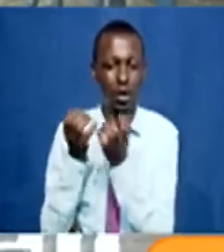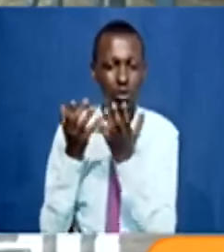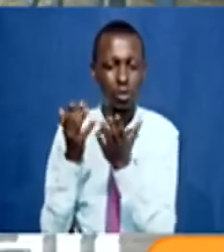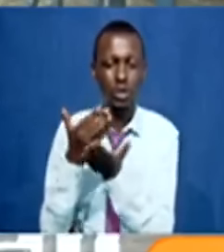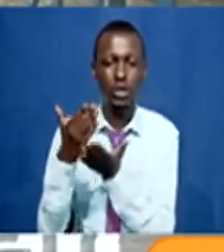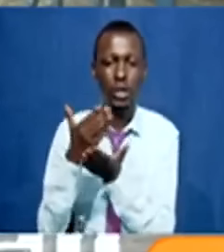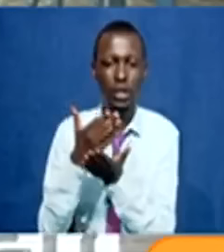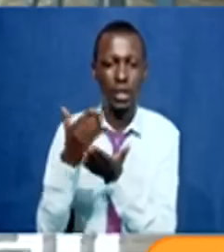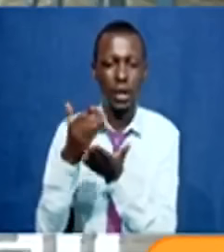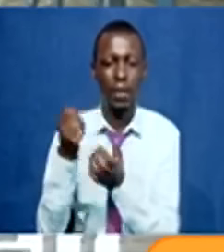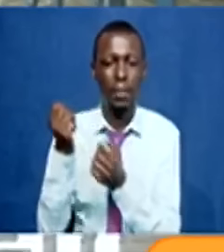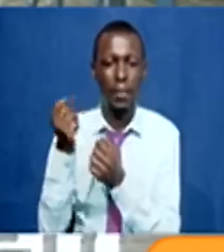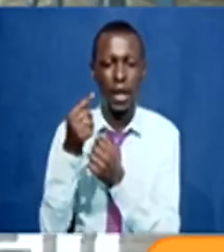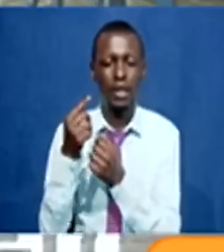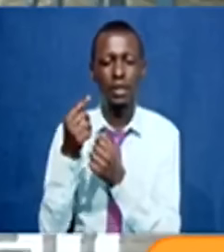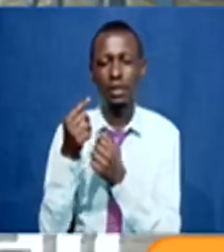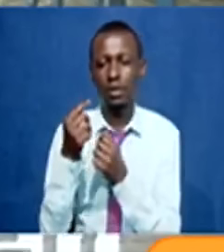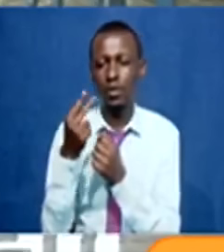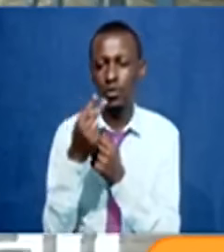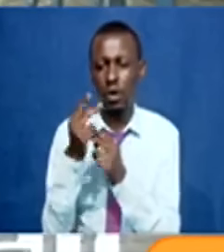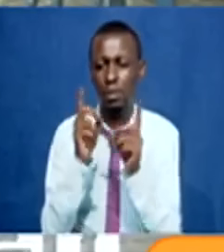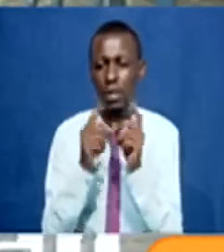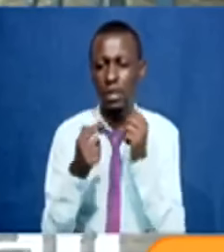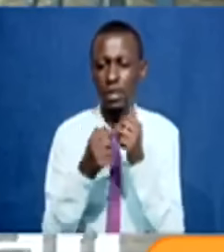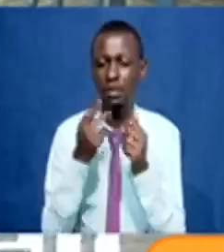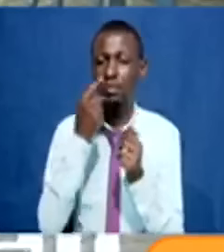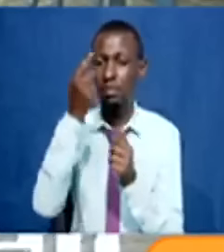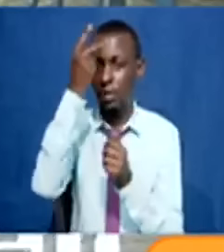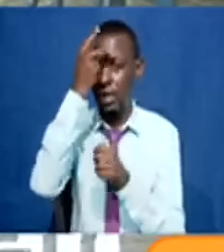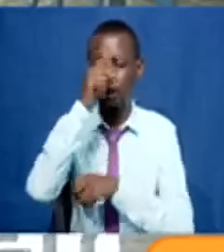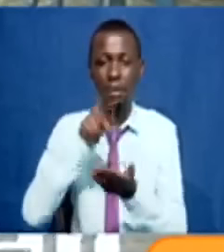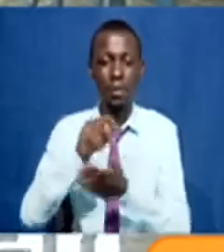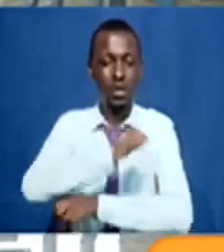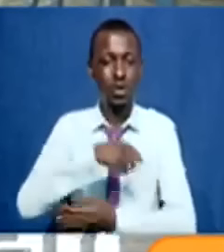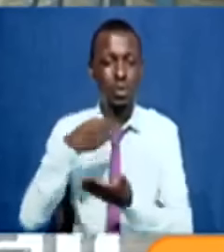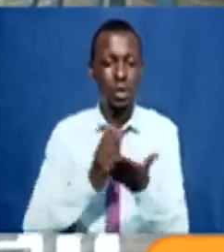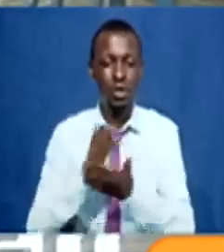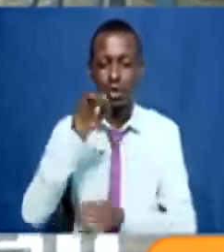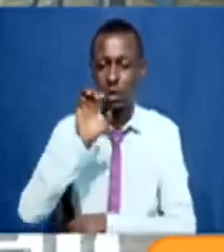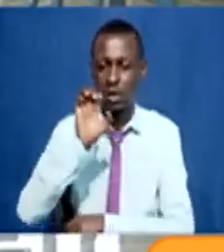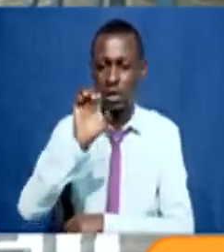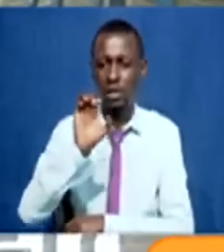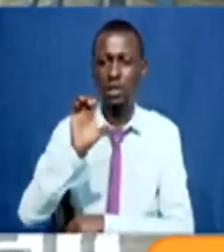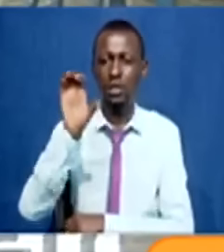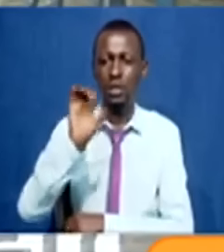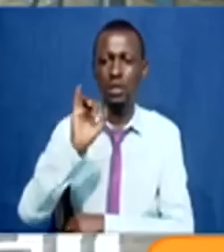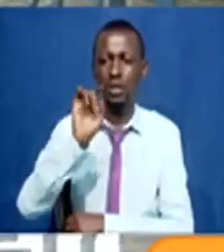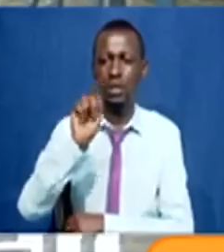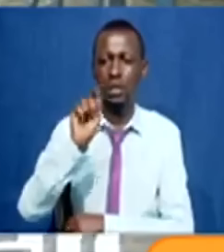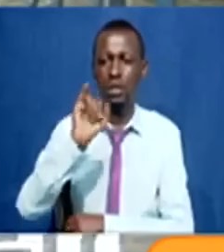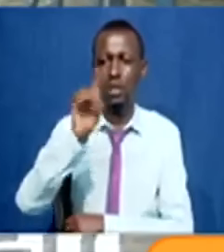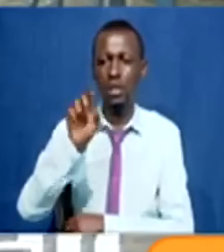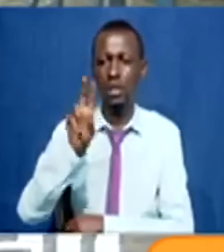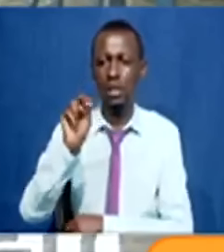February 6th as it plans to ensure parents pay school fees through the e-citizen platform as opposed to paying the